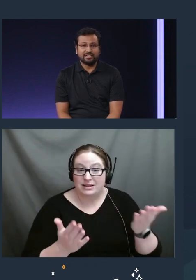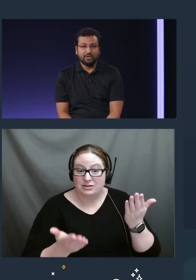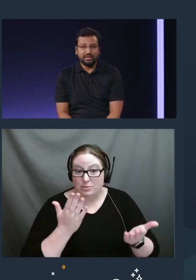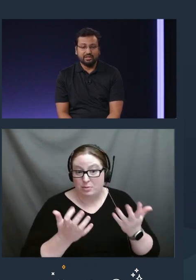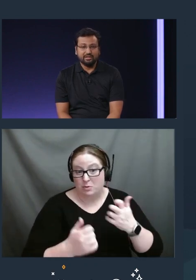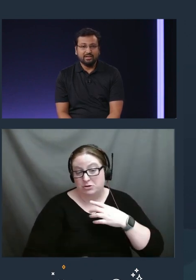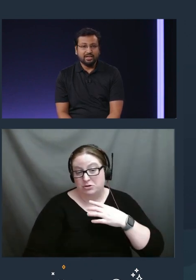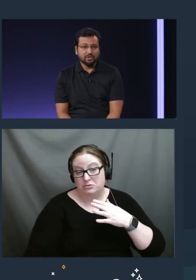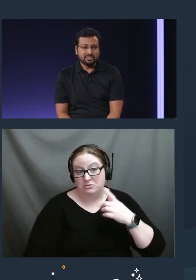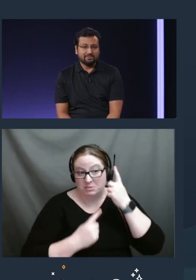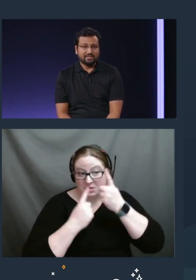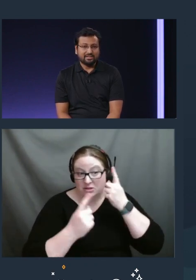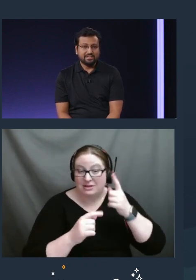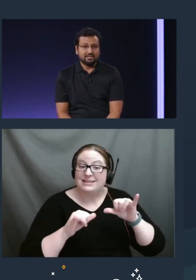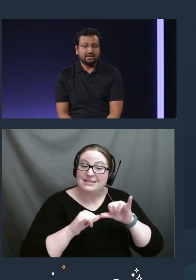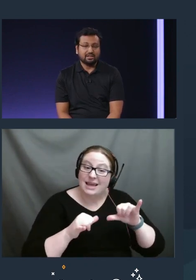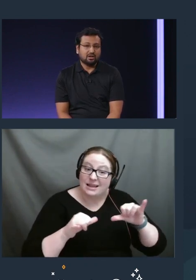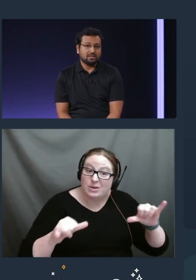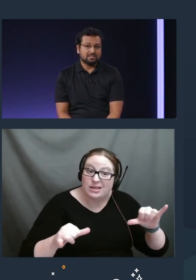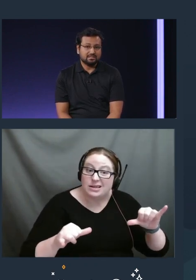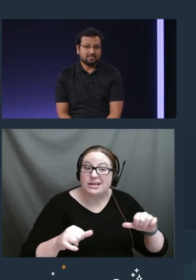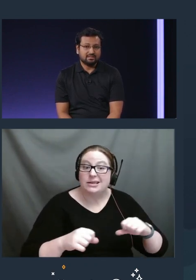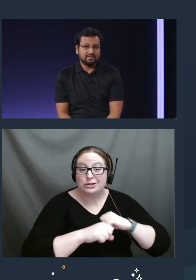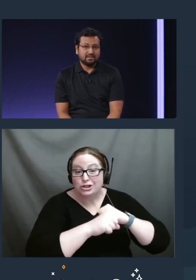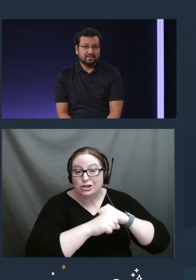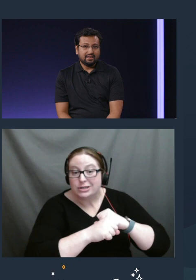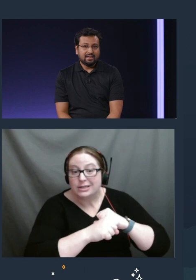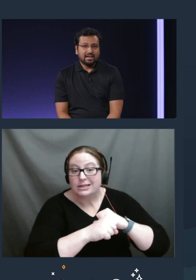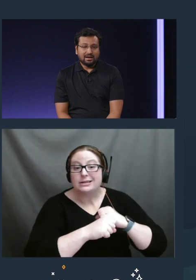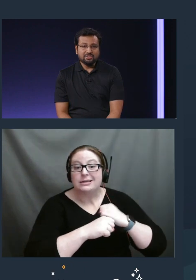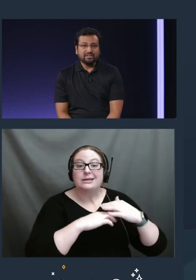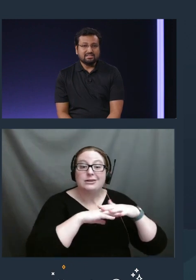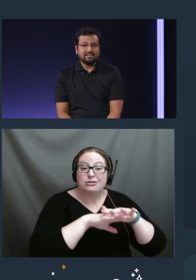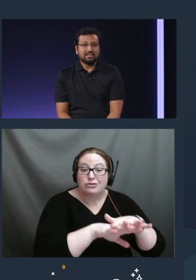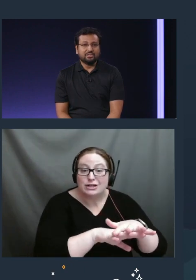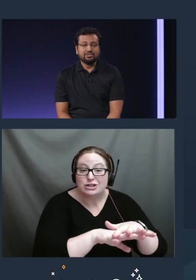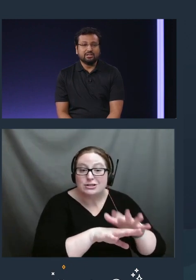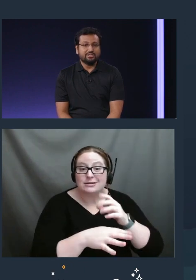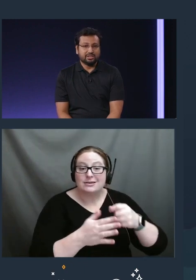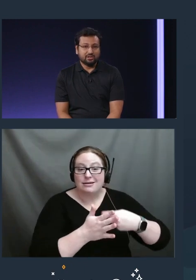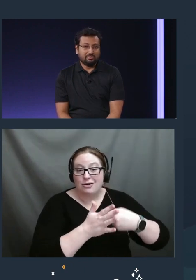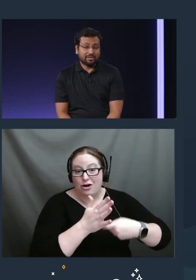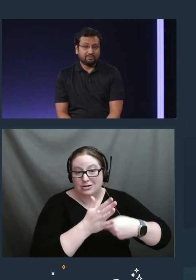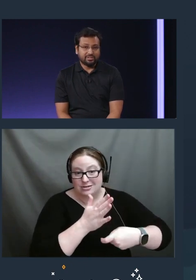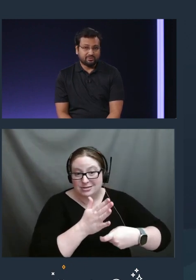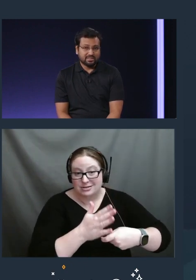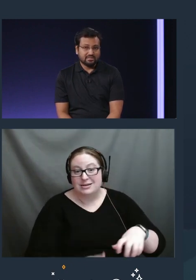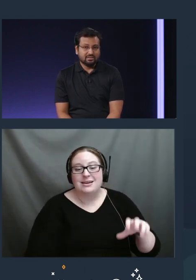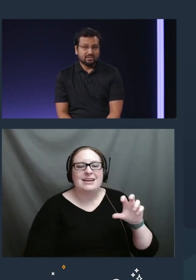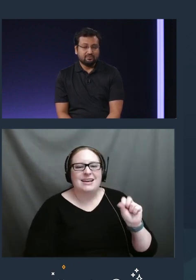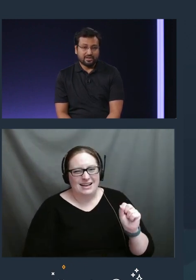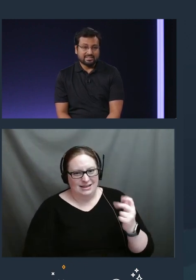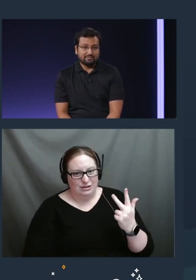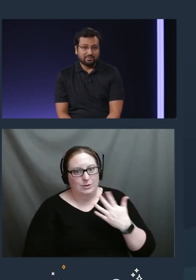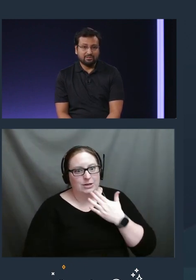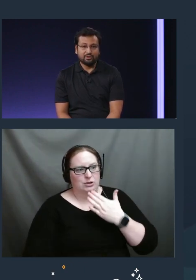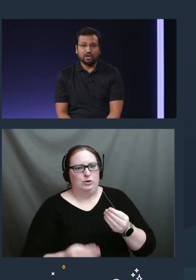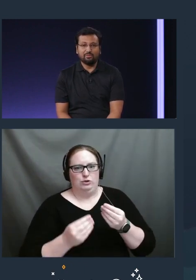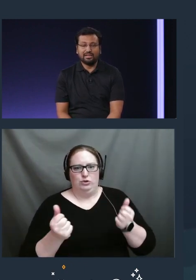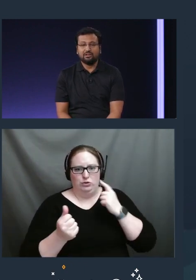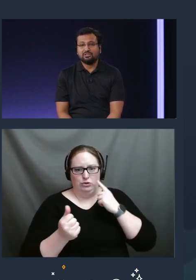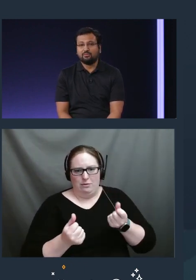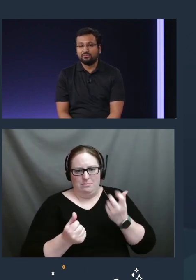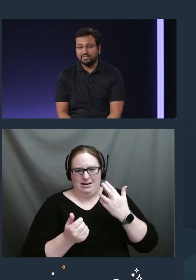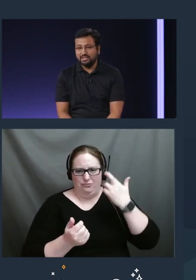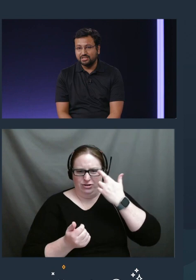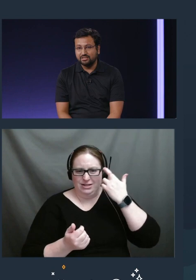scalability, security, ecosystem integration, and cost. Amazon S3 is a good solution on many of these fronts. For example, for